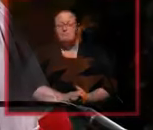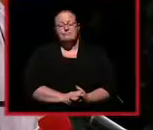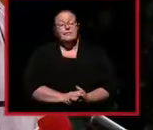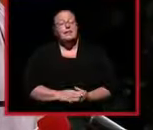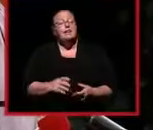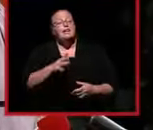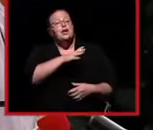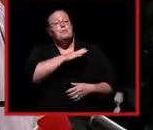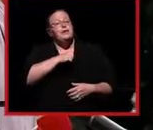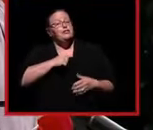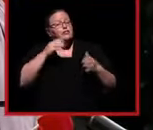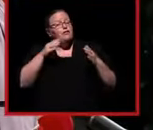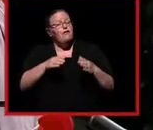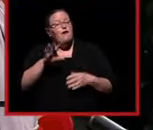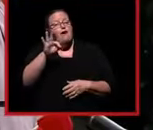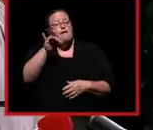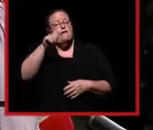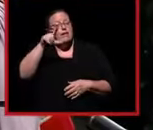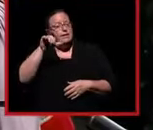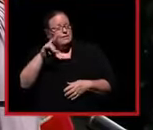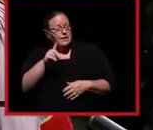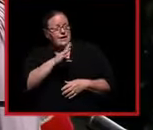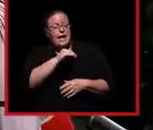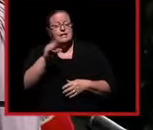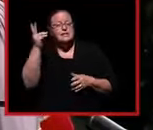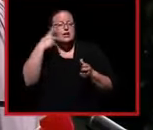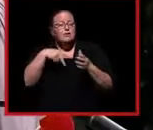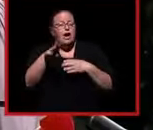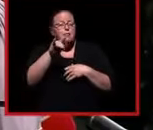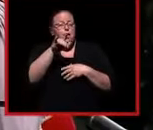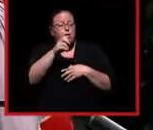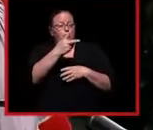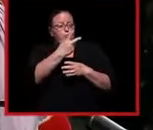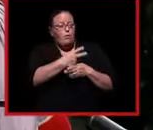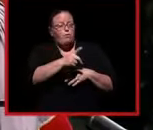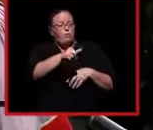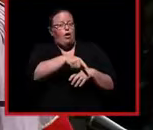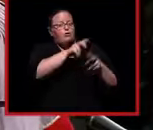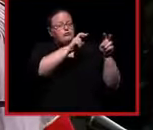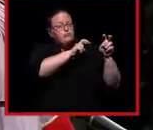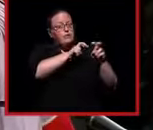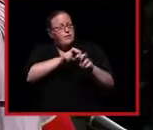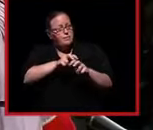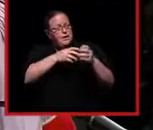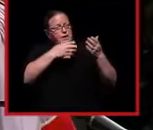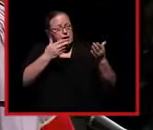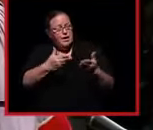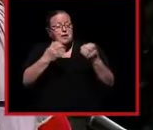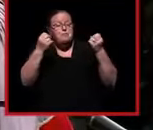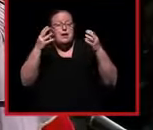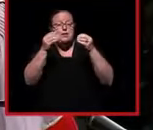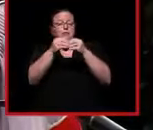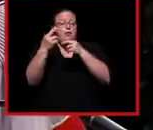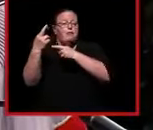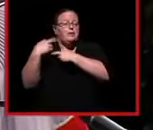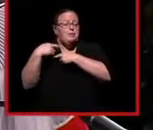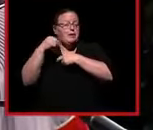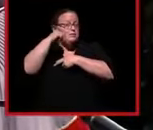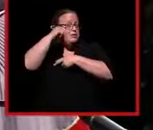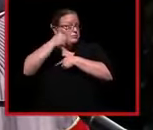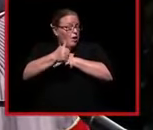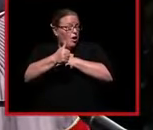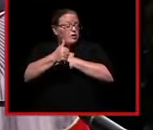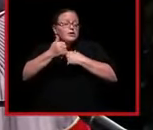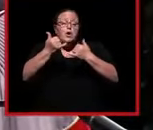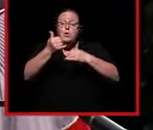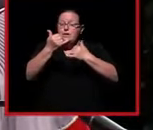Commissioner Freeland and Secretary Malone took a long trip out here today, and they have many more responsibilities tomorrow, so we're